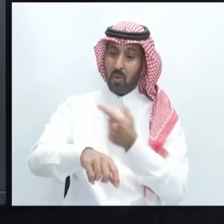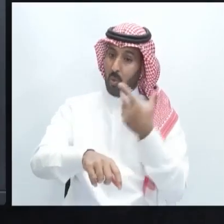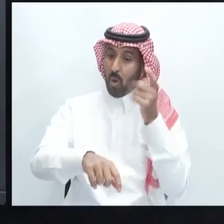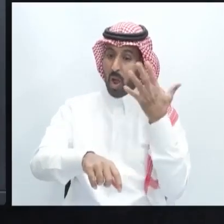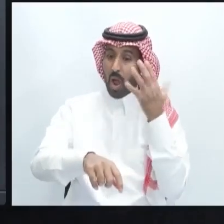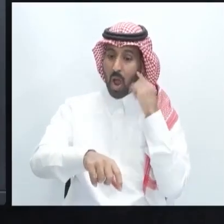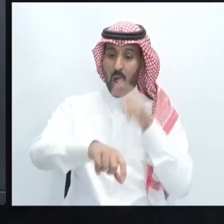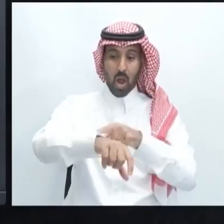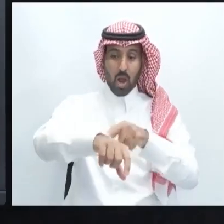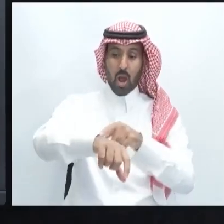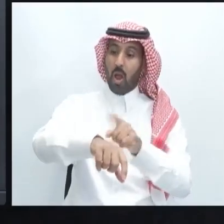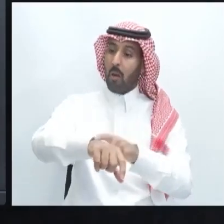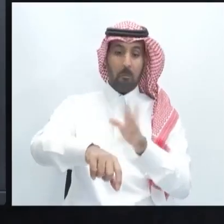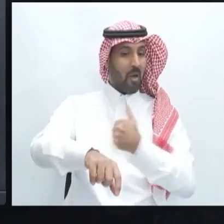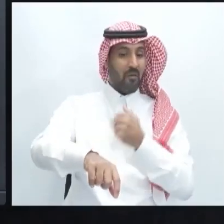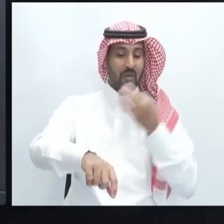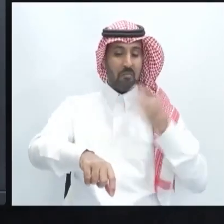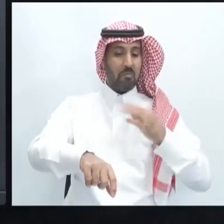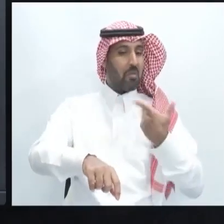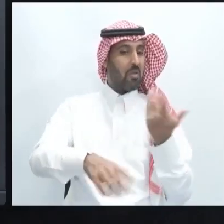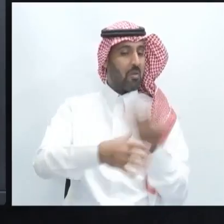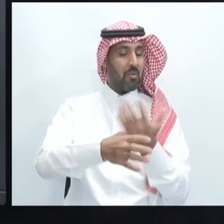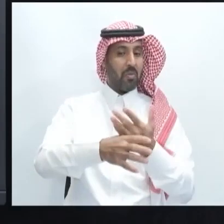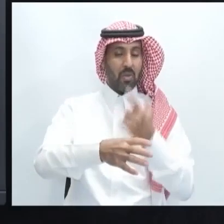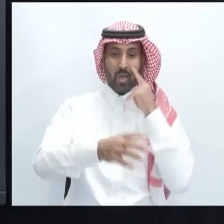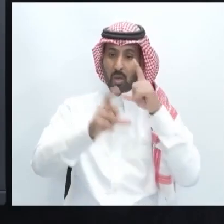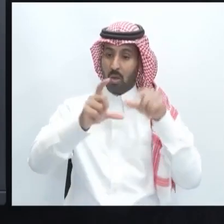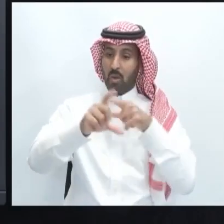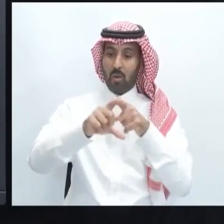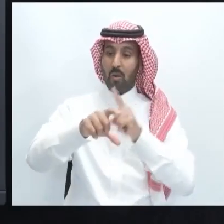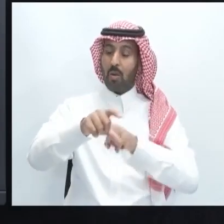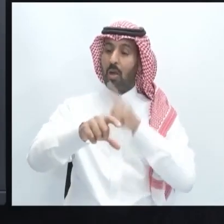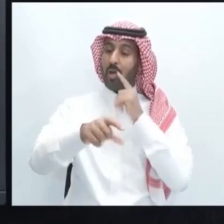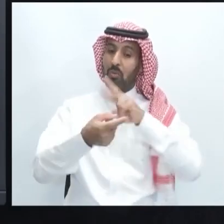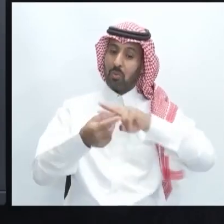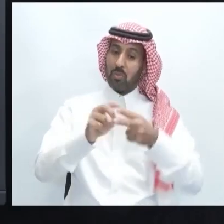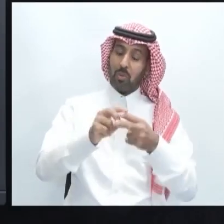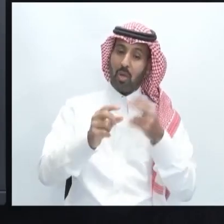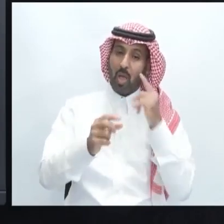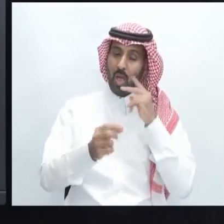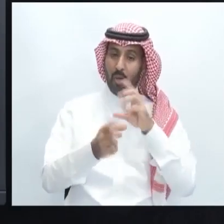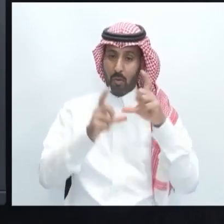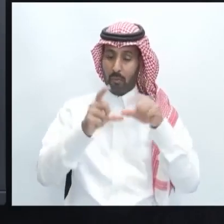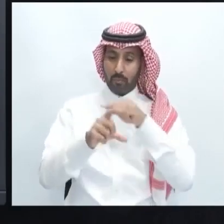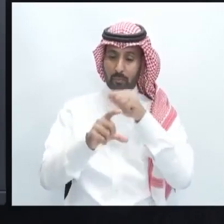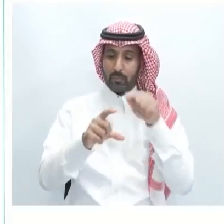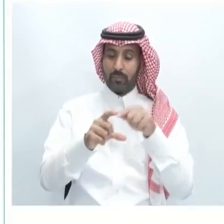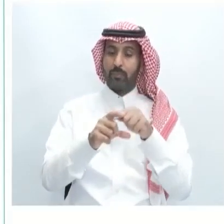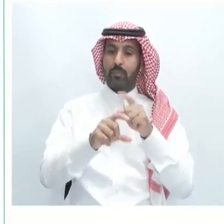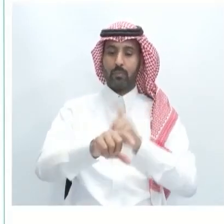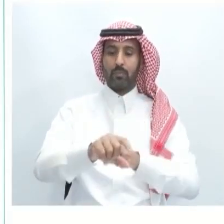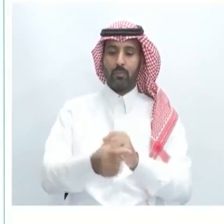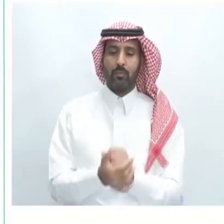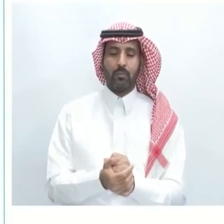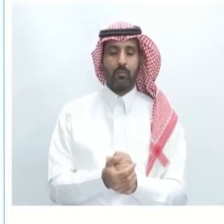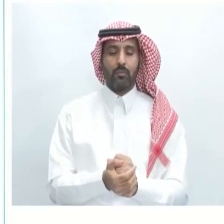new clocks thought that it was now useless because the country will be changing to metric time. So this is an